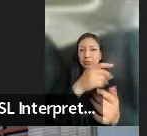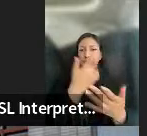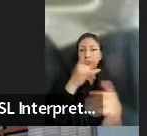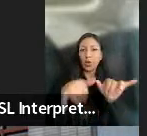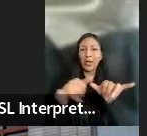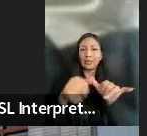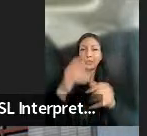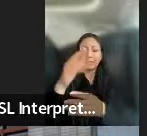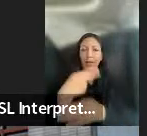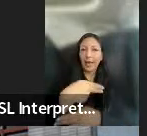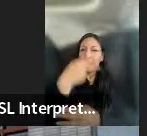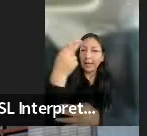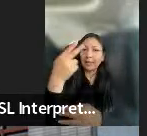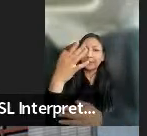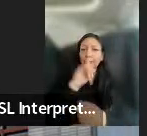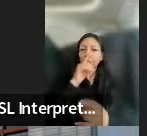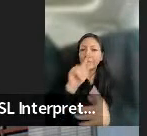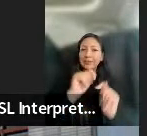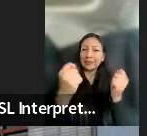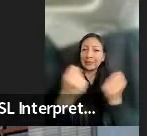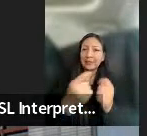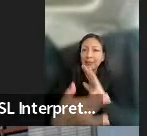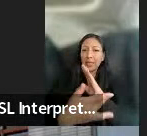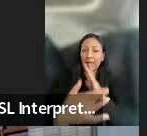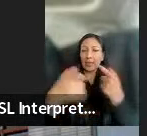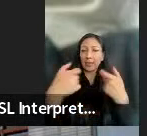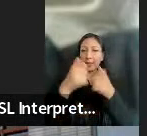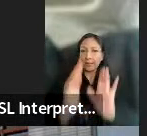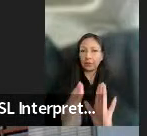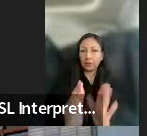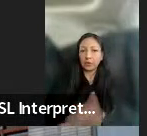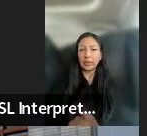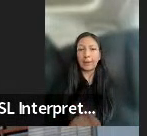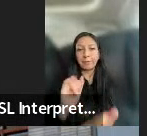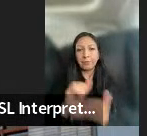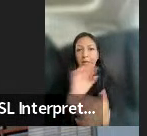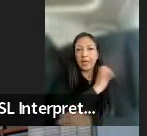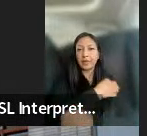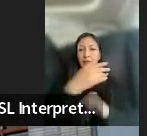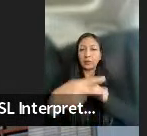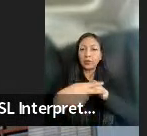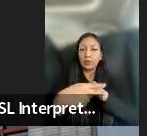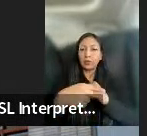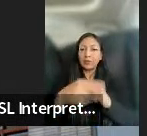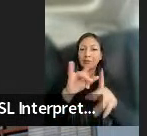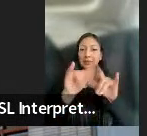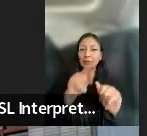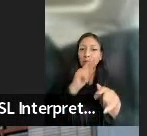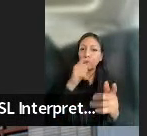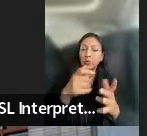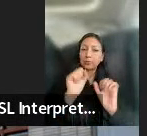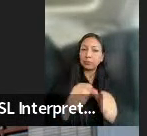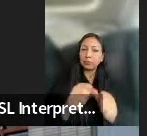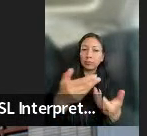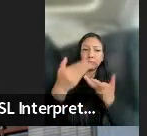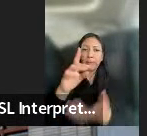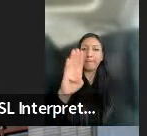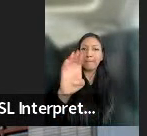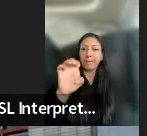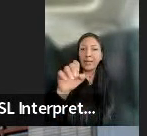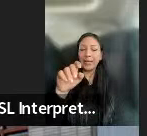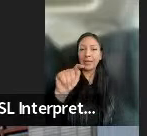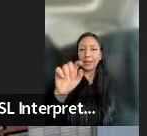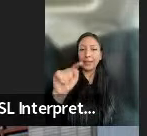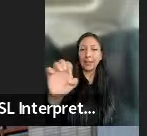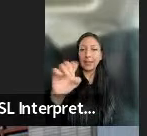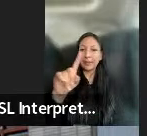highly trained teams of electricians. These energy storage systems are rigorously vetted and are required